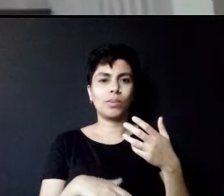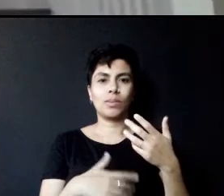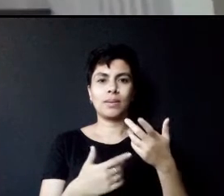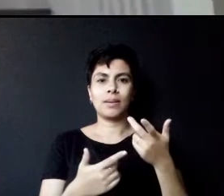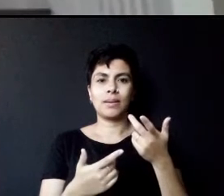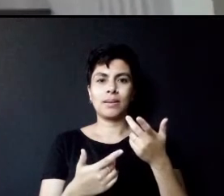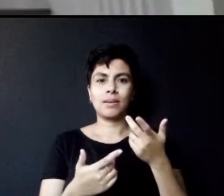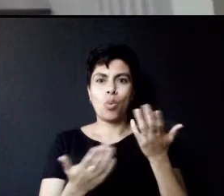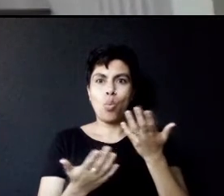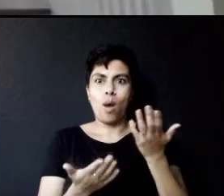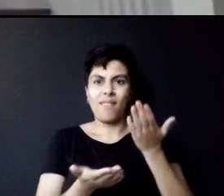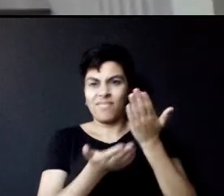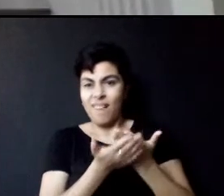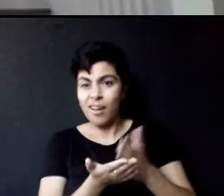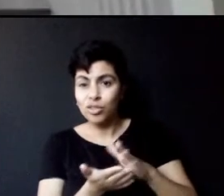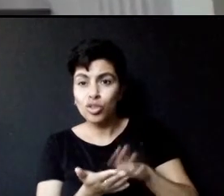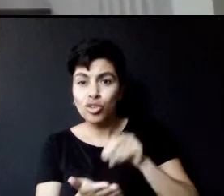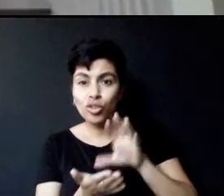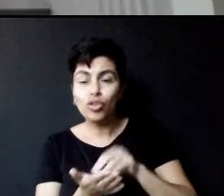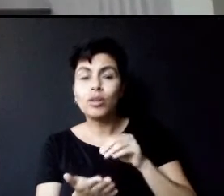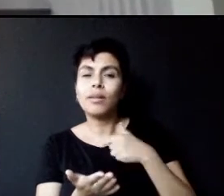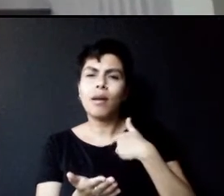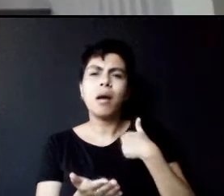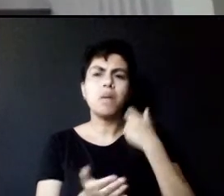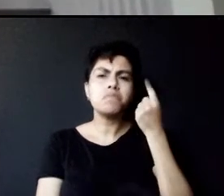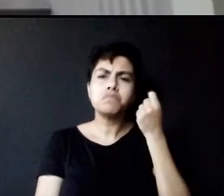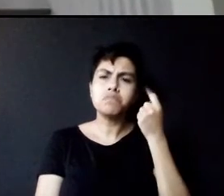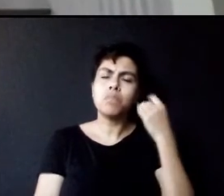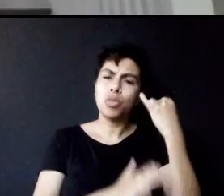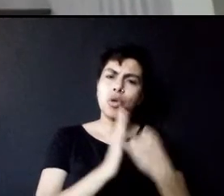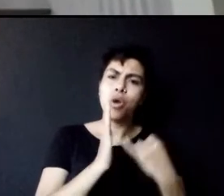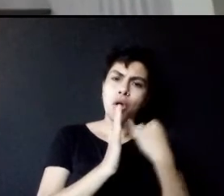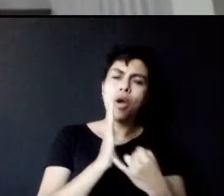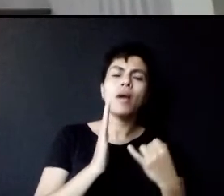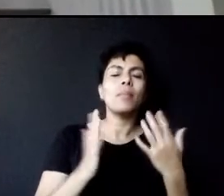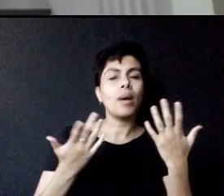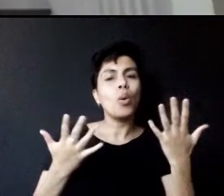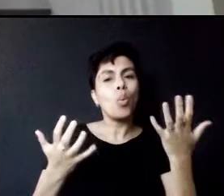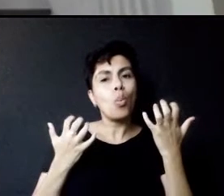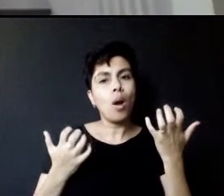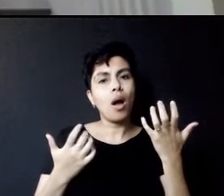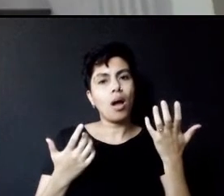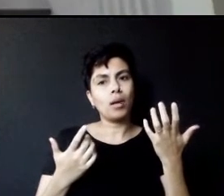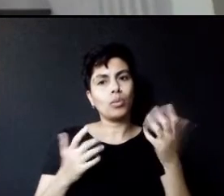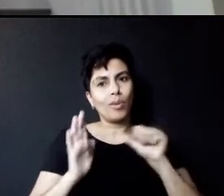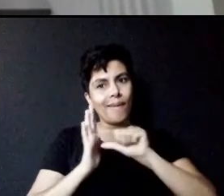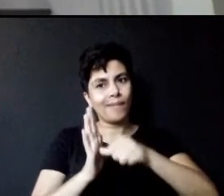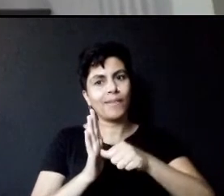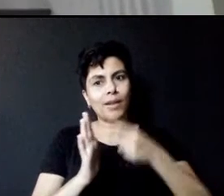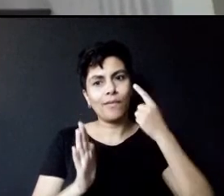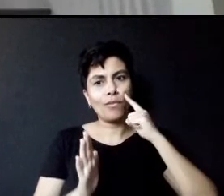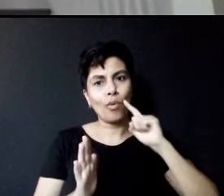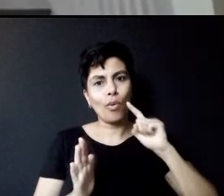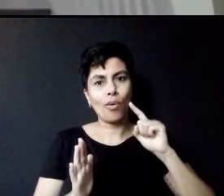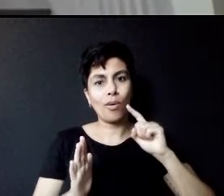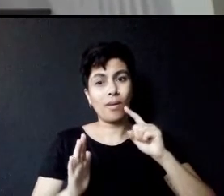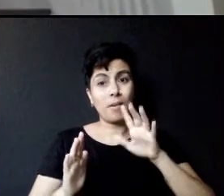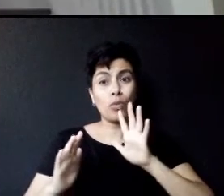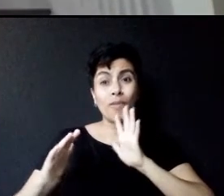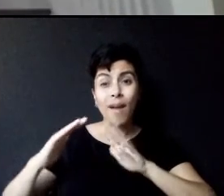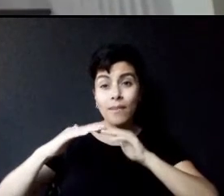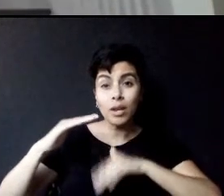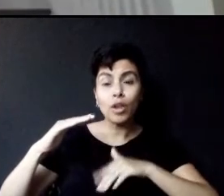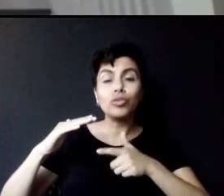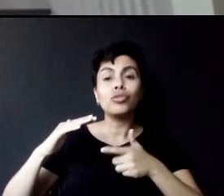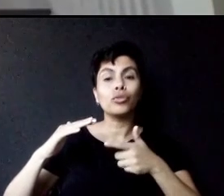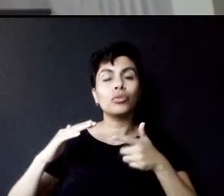the facts, what facts that kids are learning. And I totally understand the art, but I also really want to stress, especially for kids as young